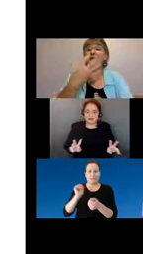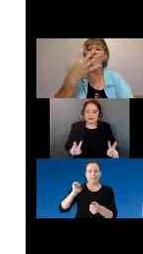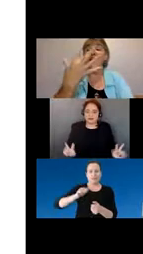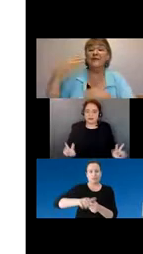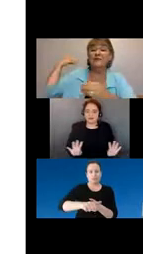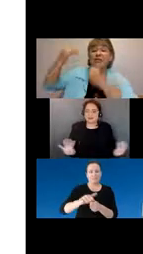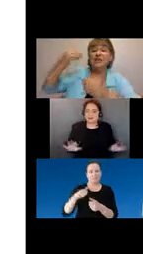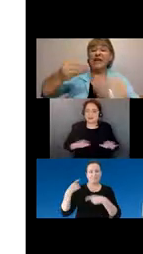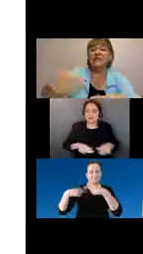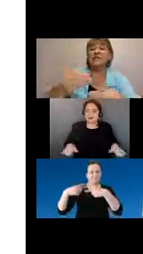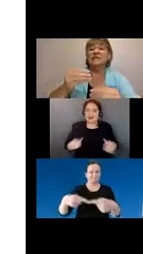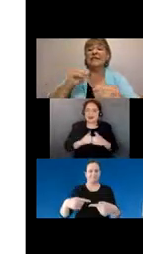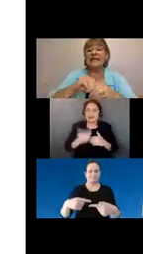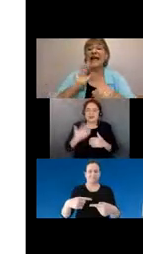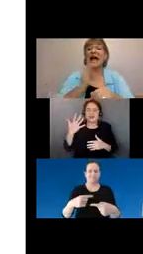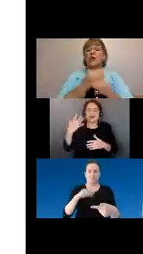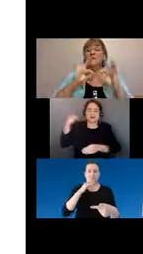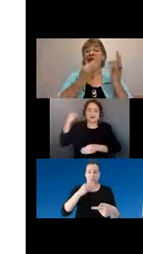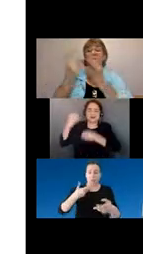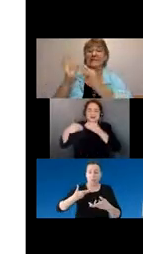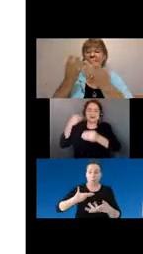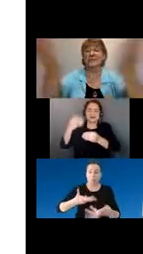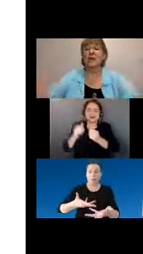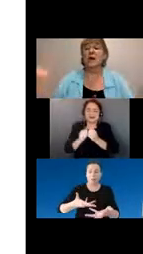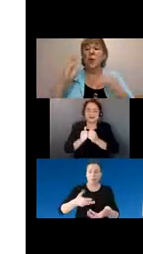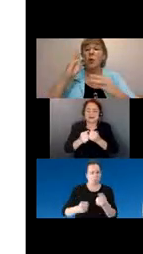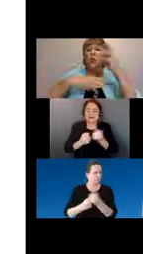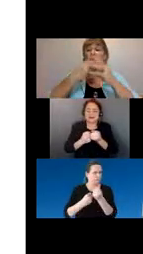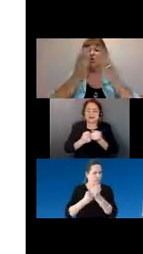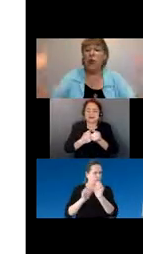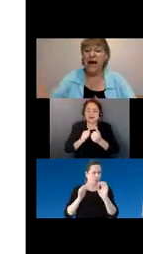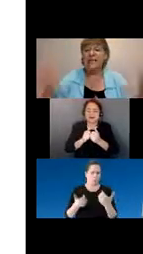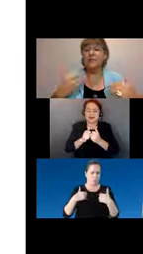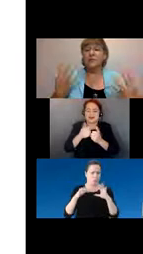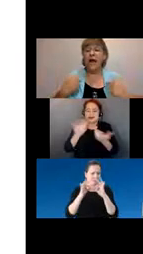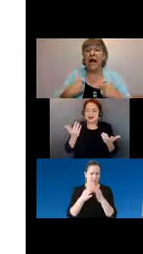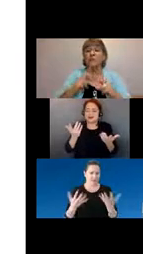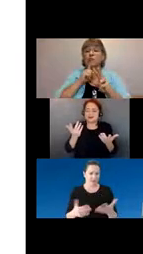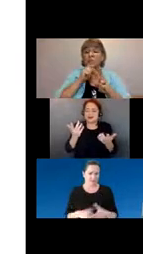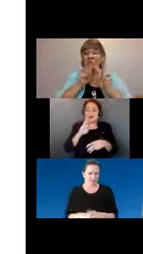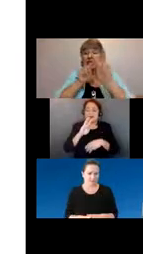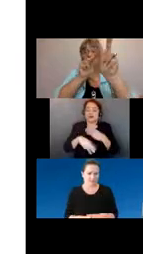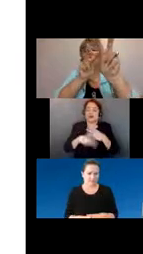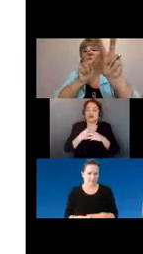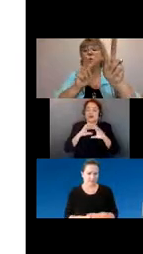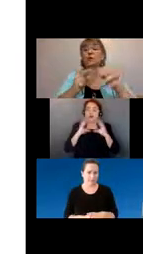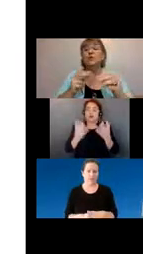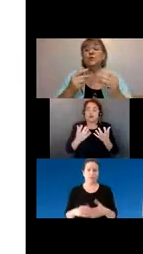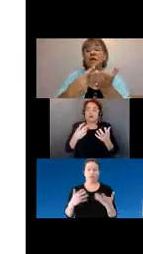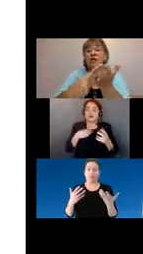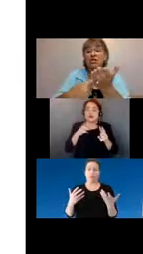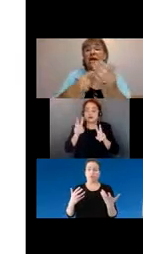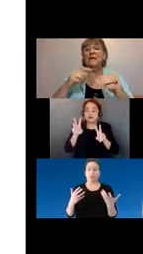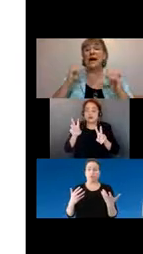all five generations in our families worldwide is what I'm really looking forward